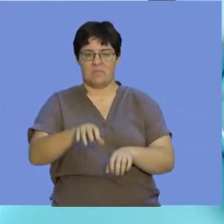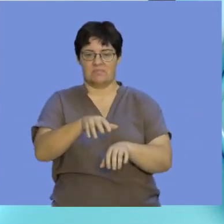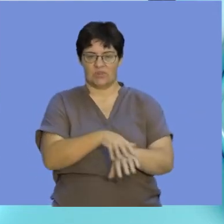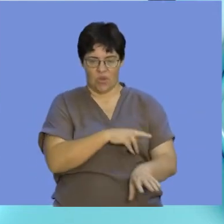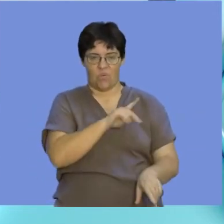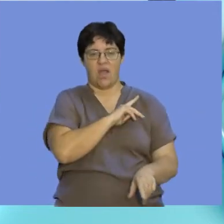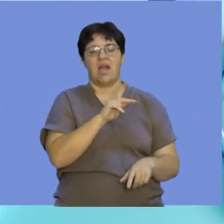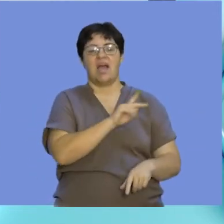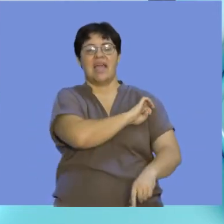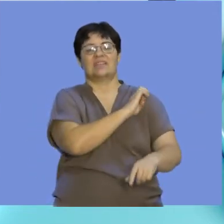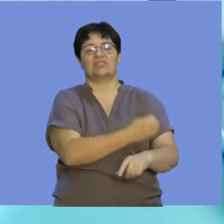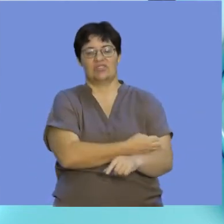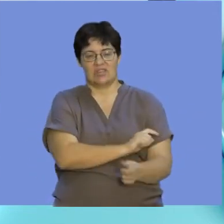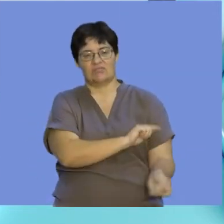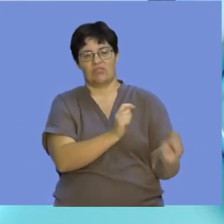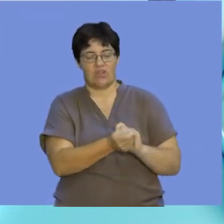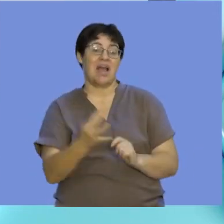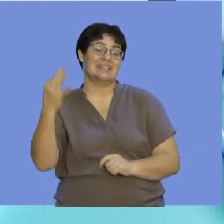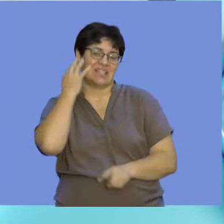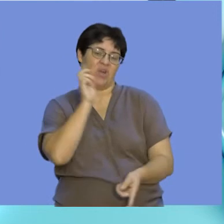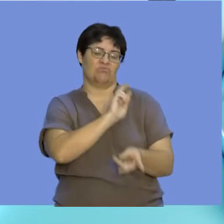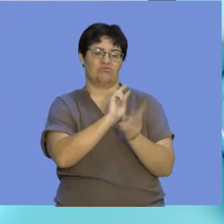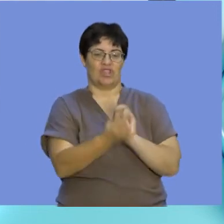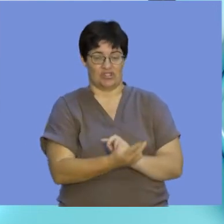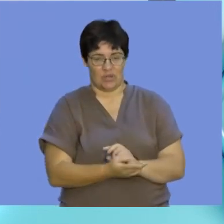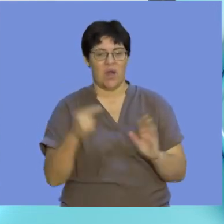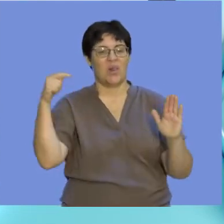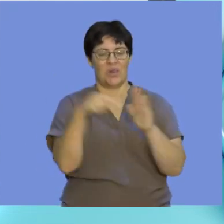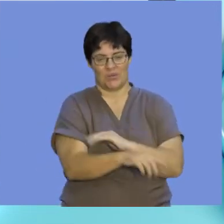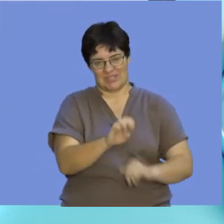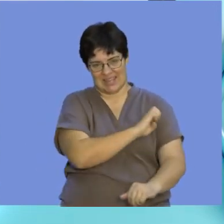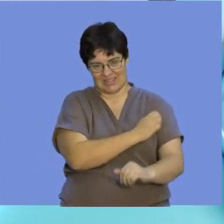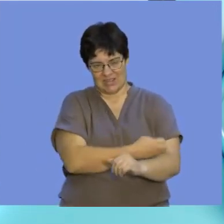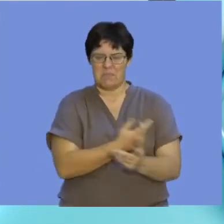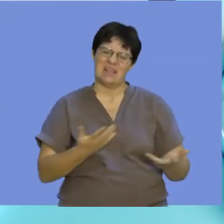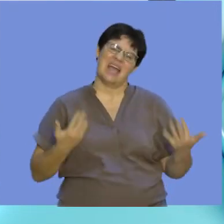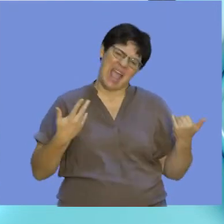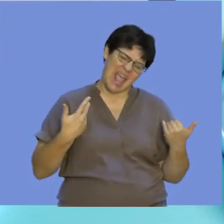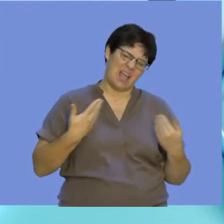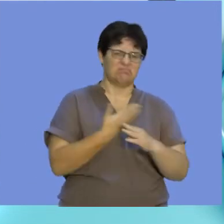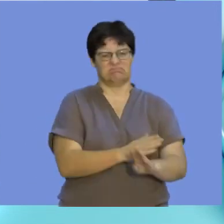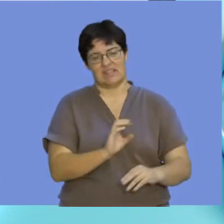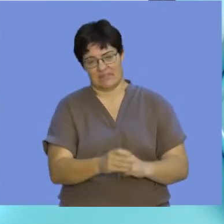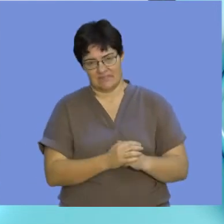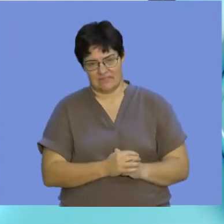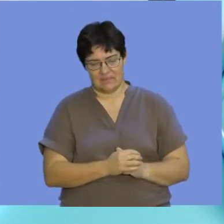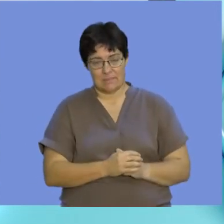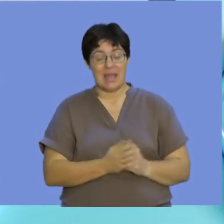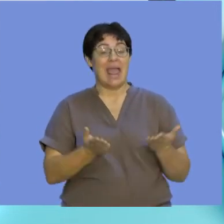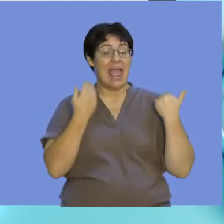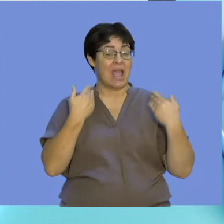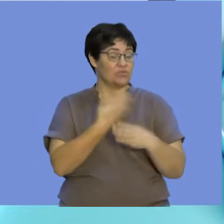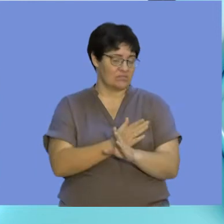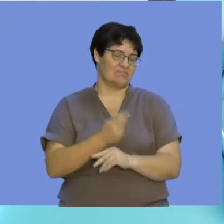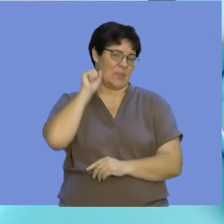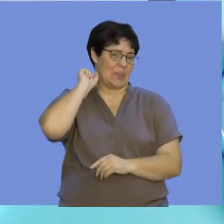energy is getting transferred to sound. So it loses it. And there's air resistance. We're ignoring air resistance,